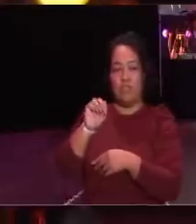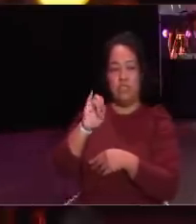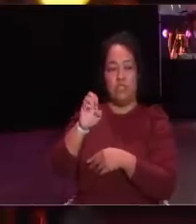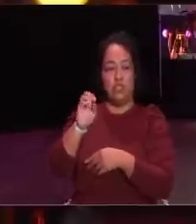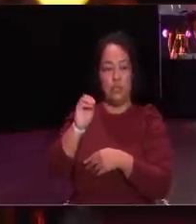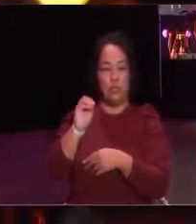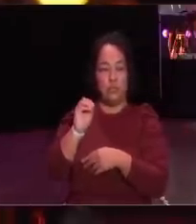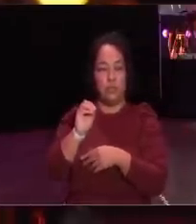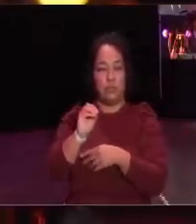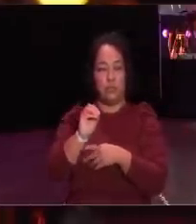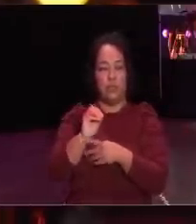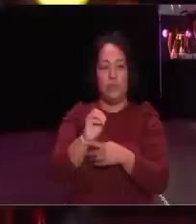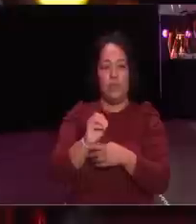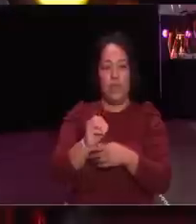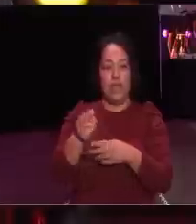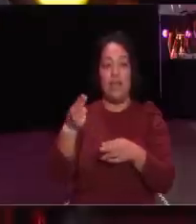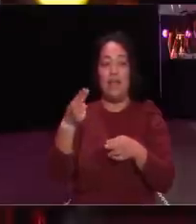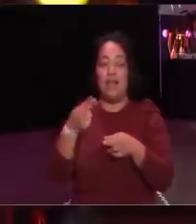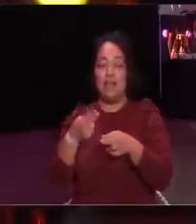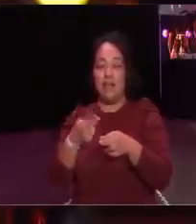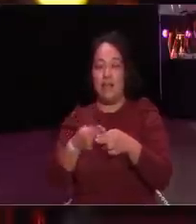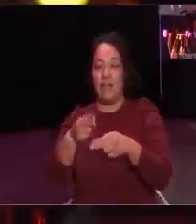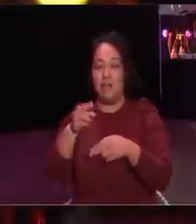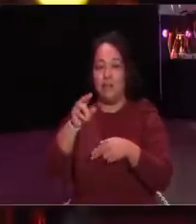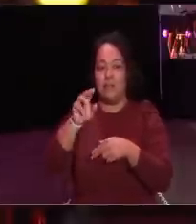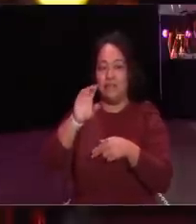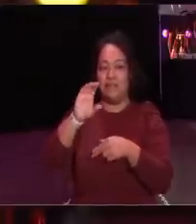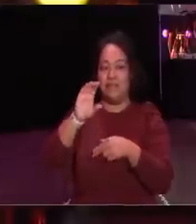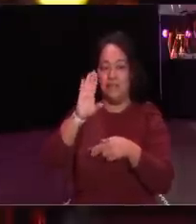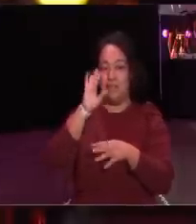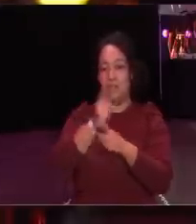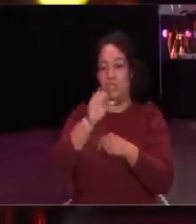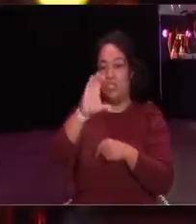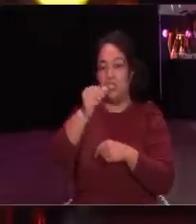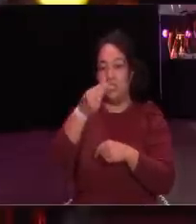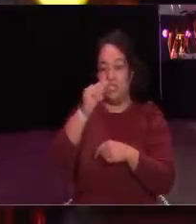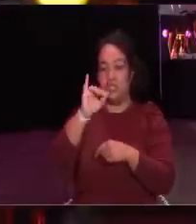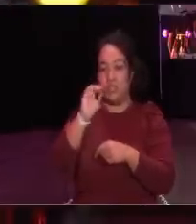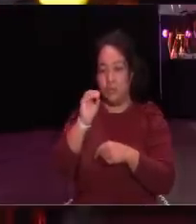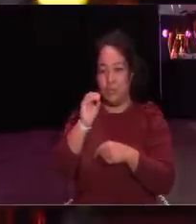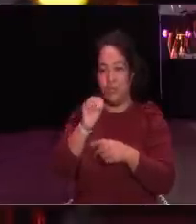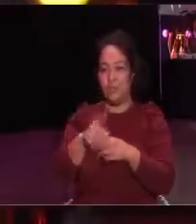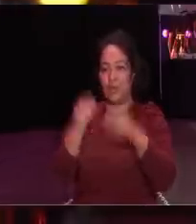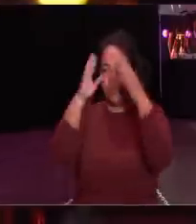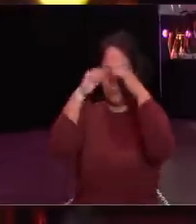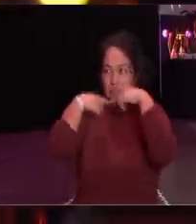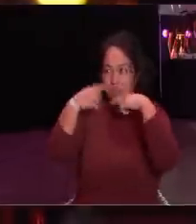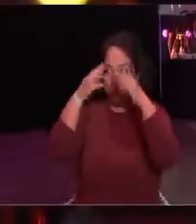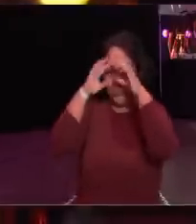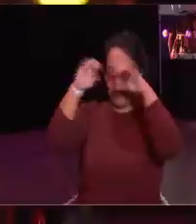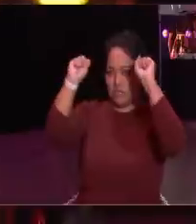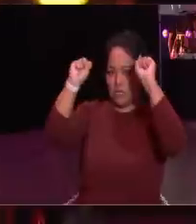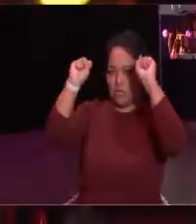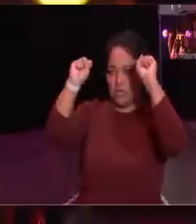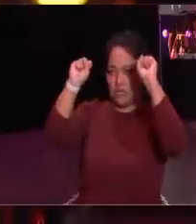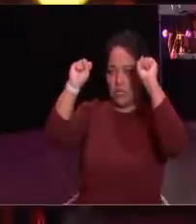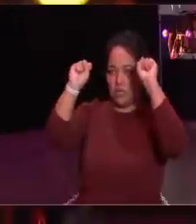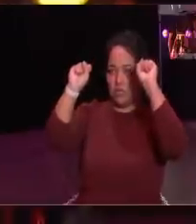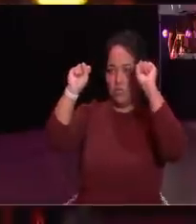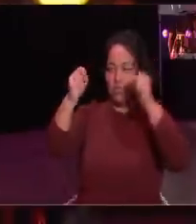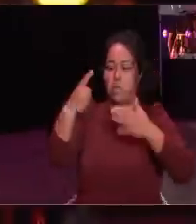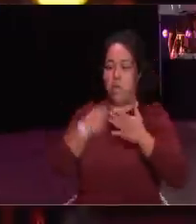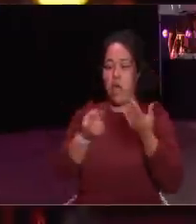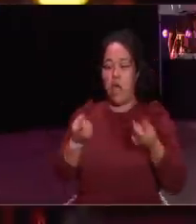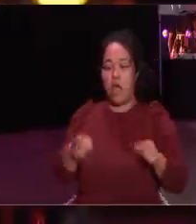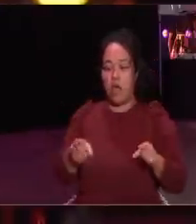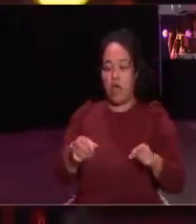Chico. His name is Angus Chico. Nos dijo, presidente. He said, president. Lo que le está pasando a la iglesia, what is happening